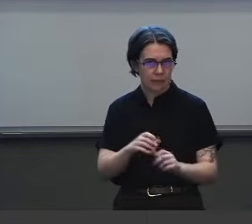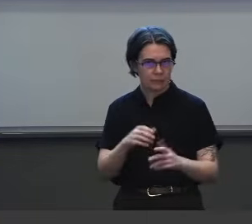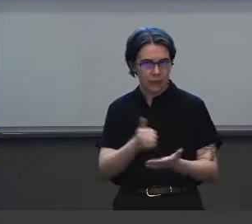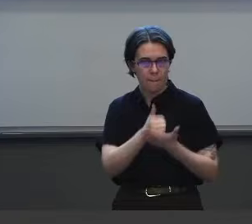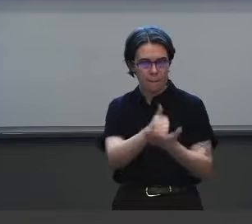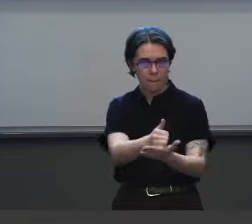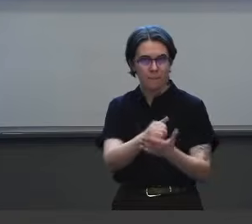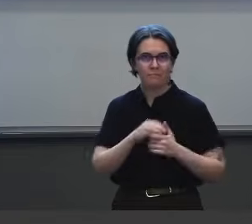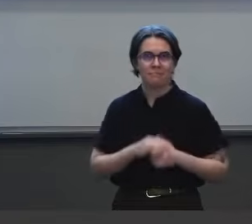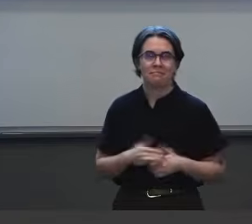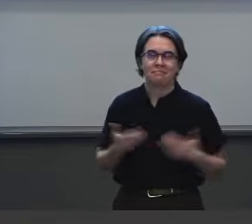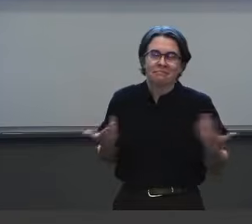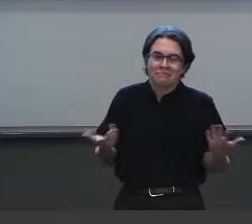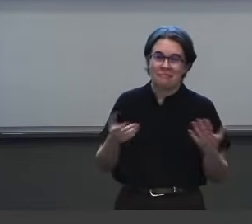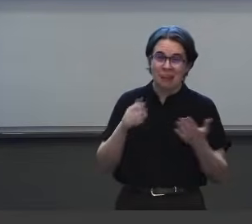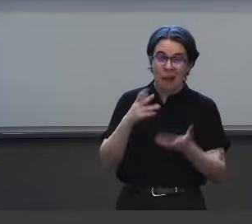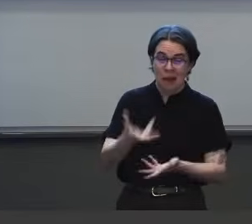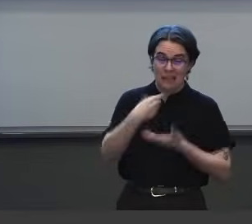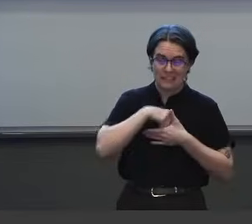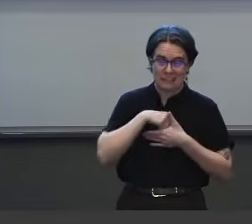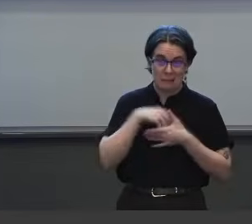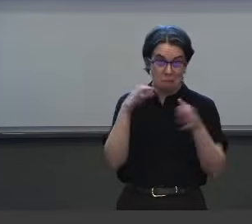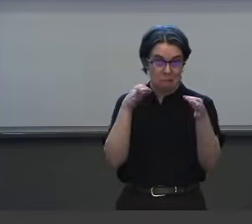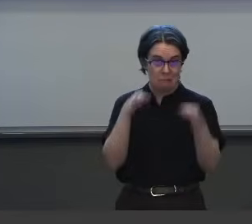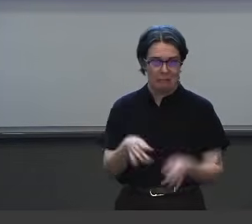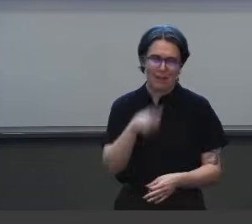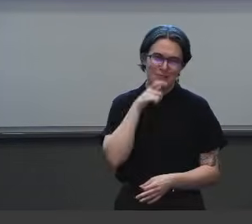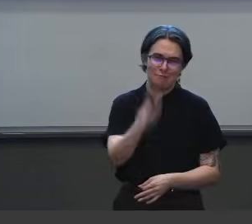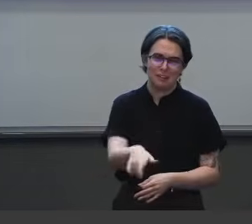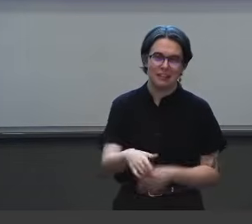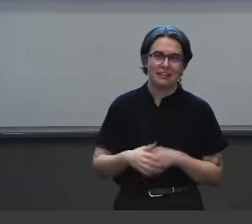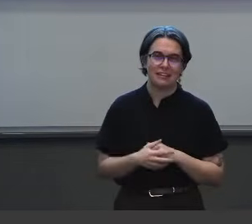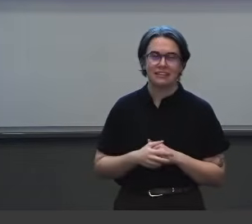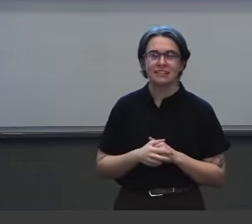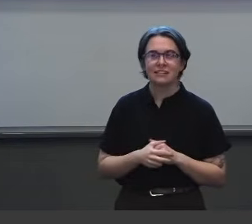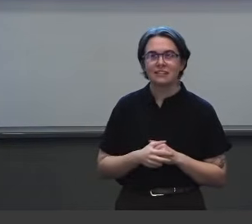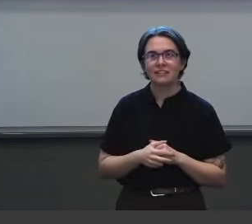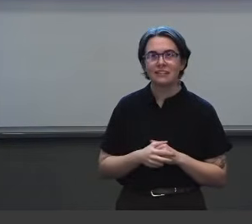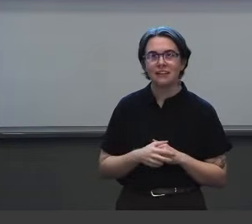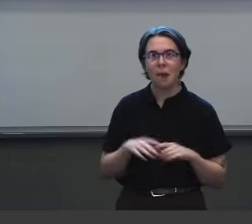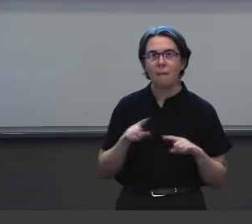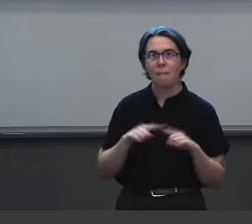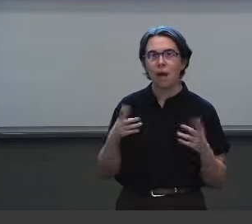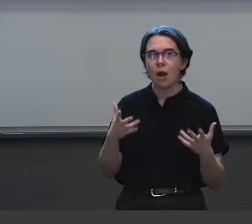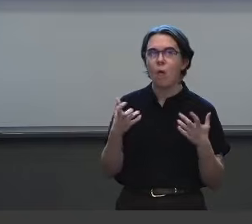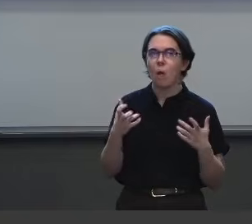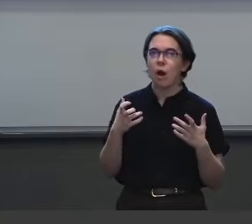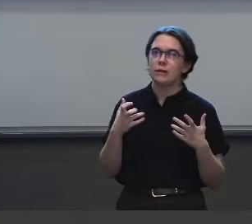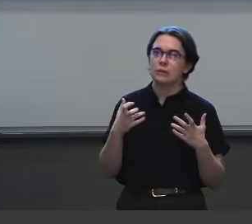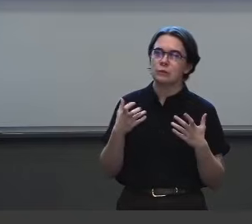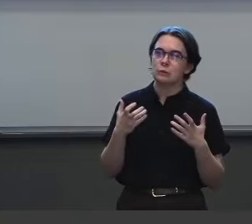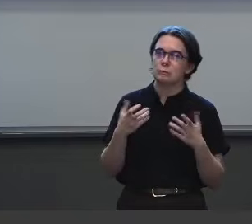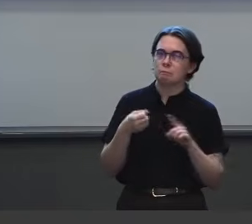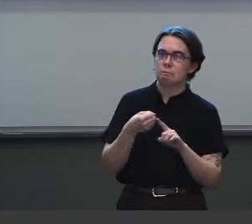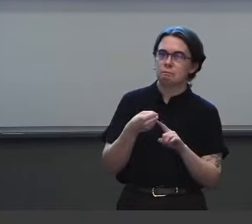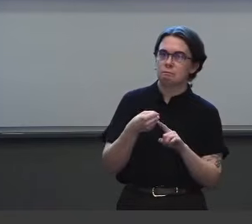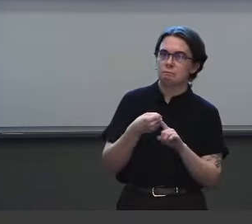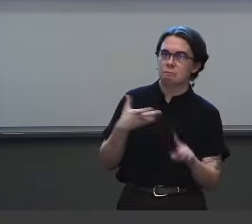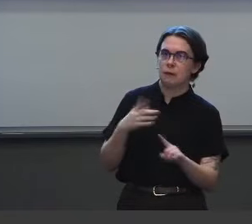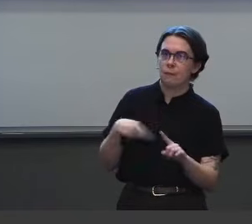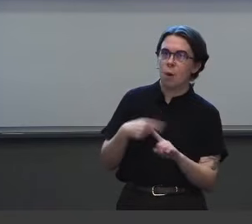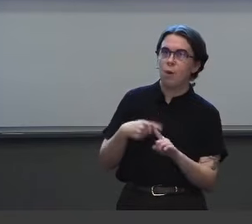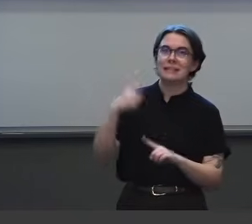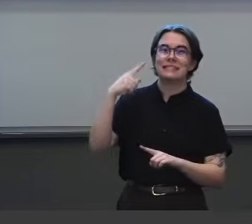Okay, so I don't need to define autism. I want to just maybe rename sound sensitivity